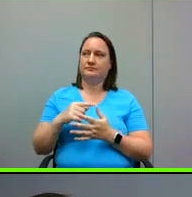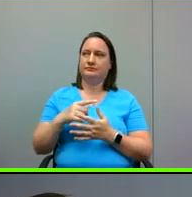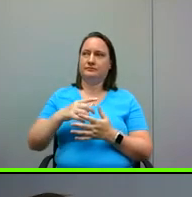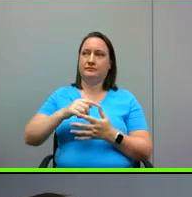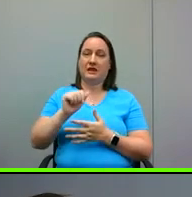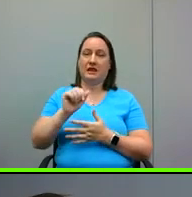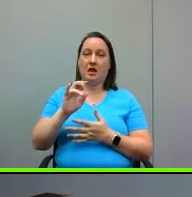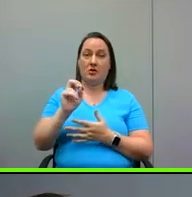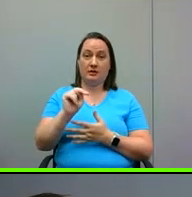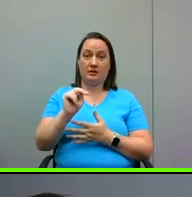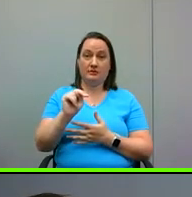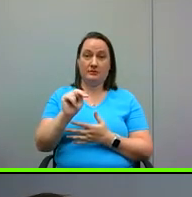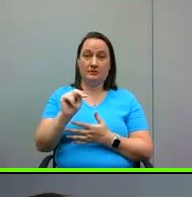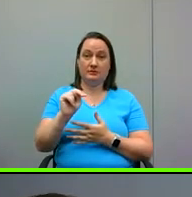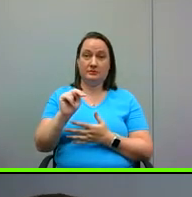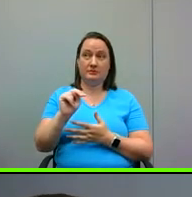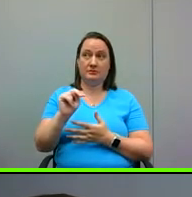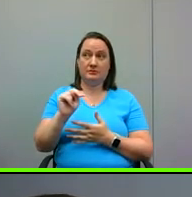Aaron